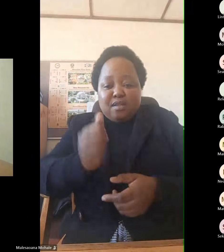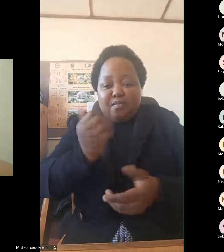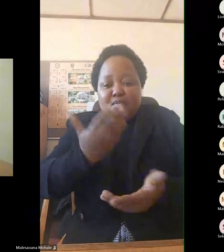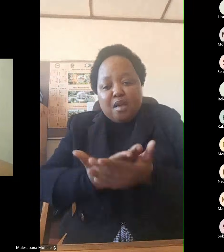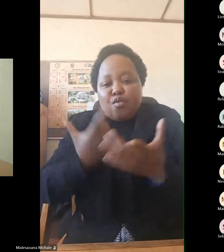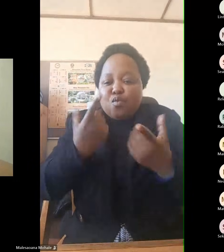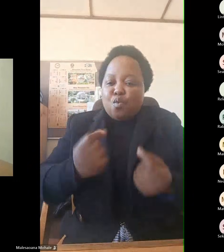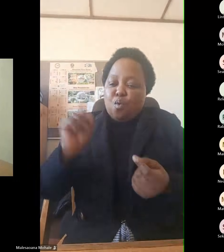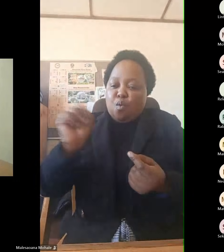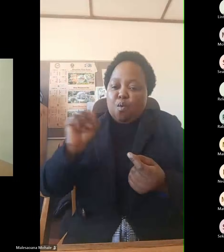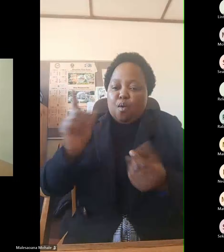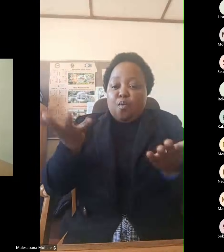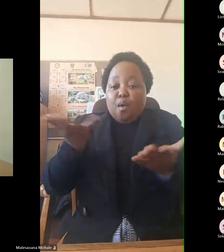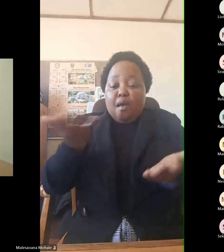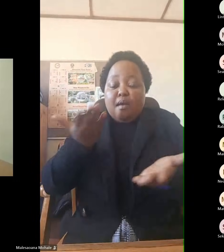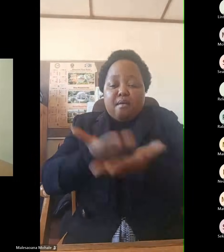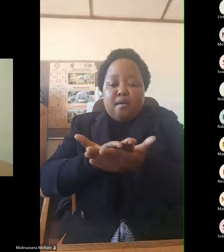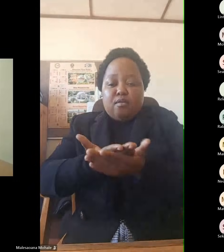of strengthening that